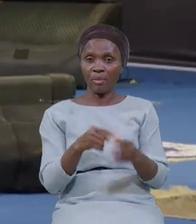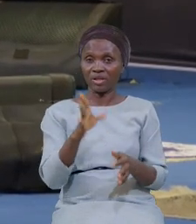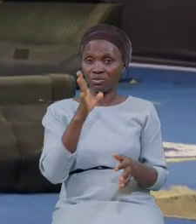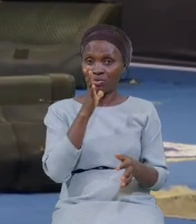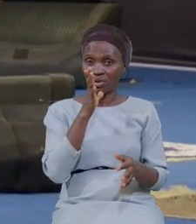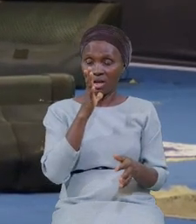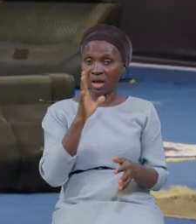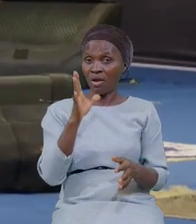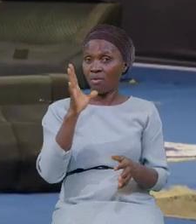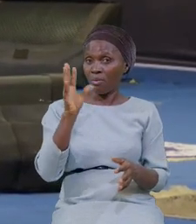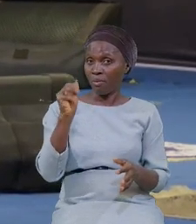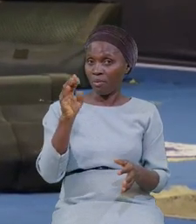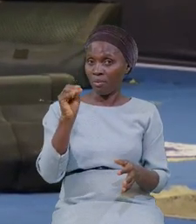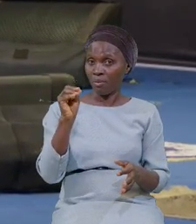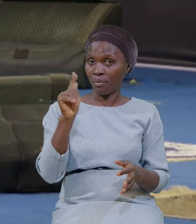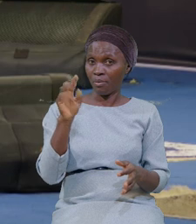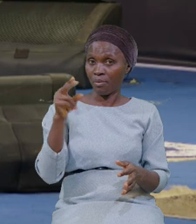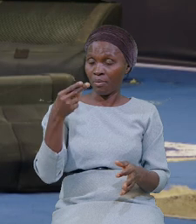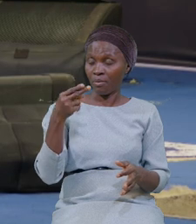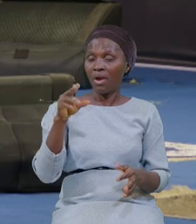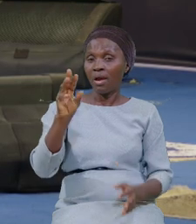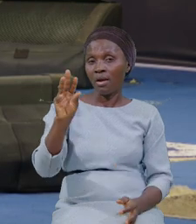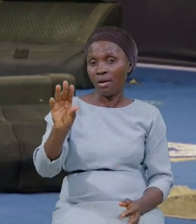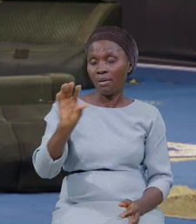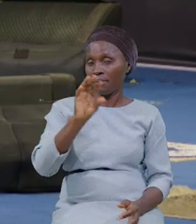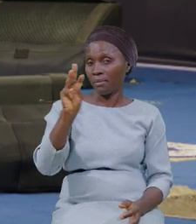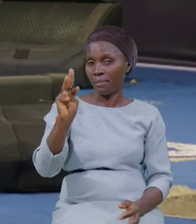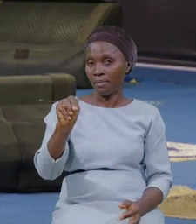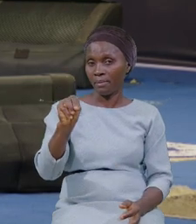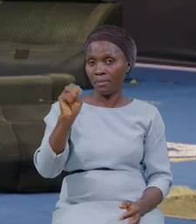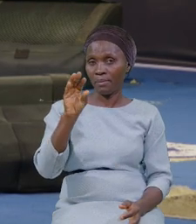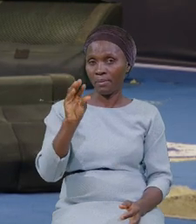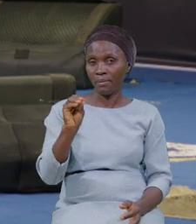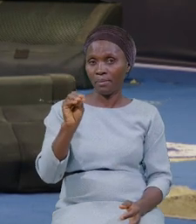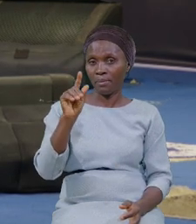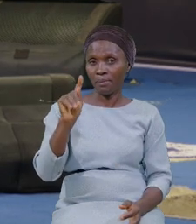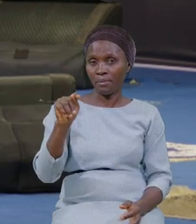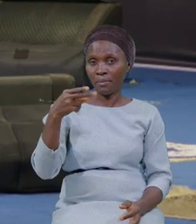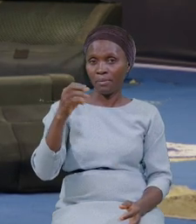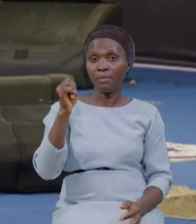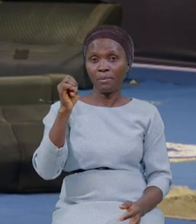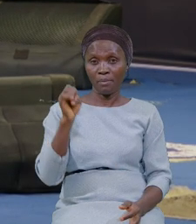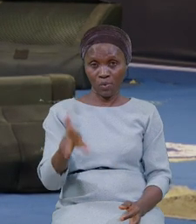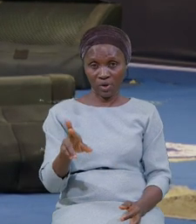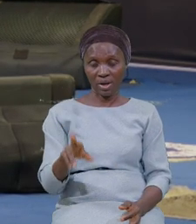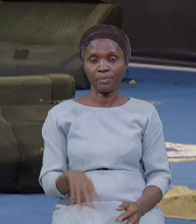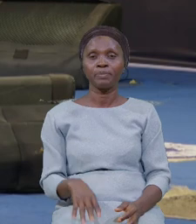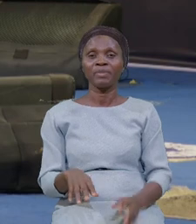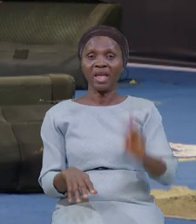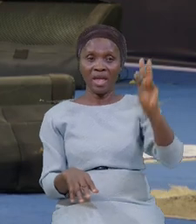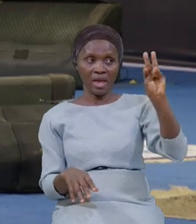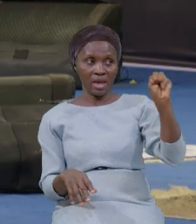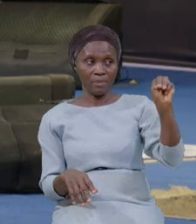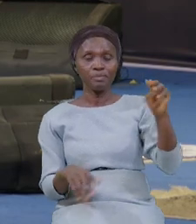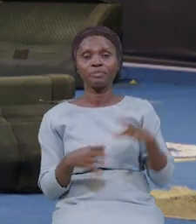I'm looking at the mother of Moses in particular now, as a methodical